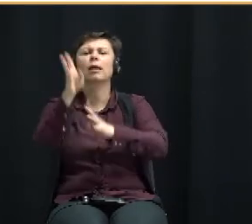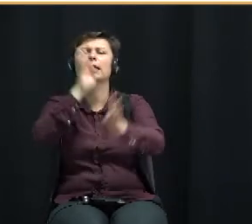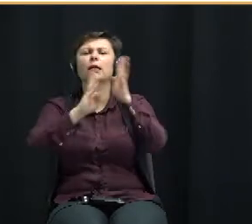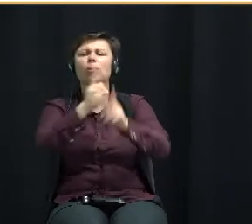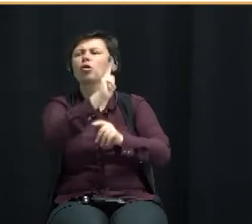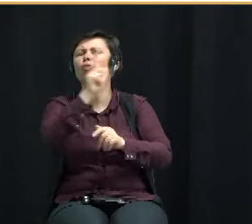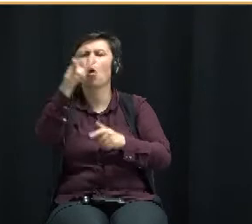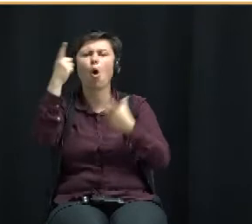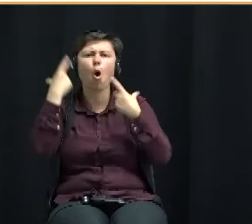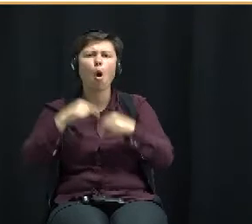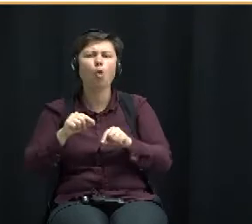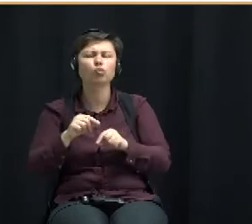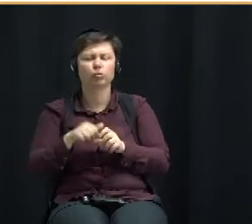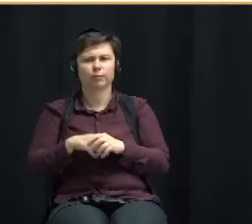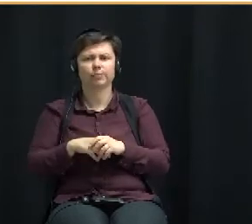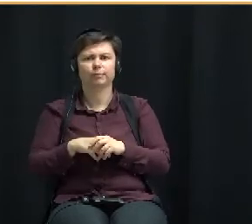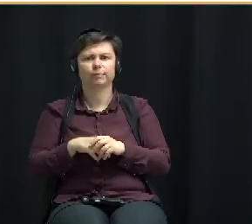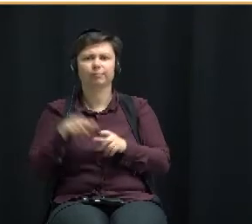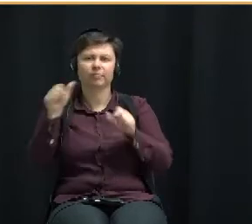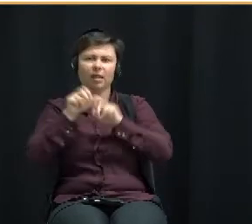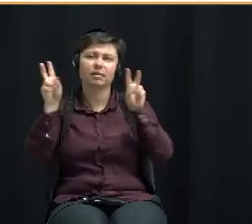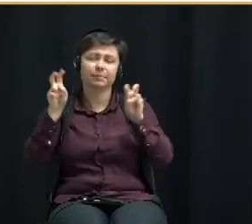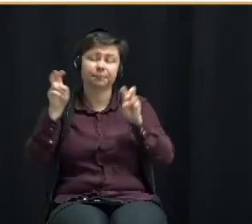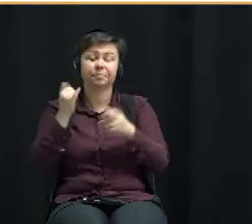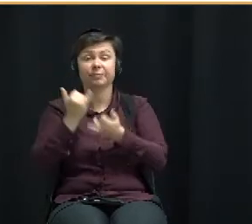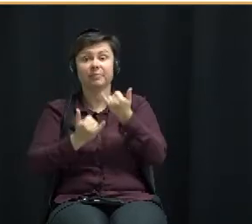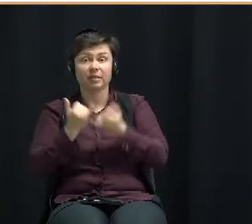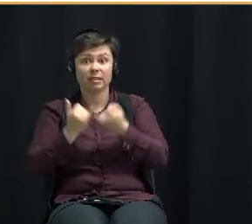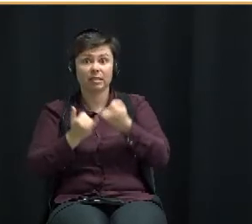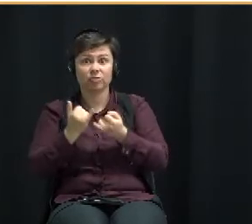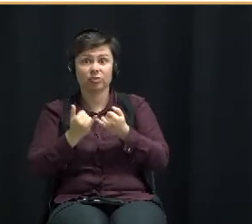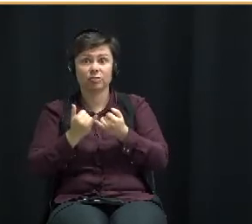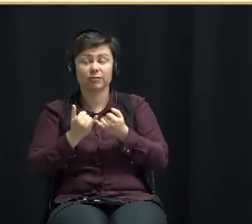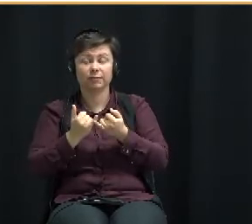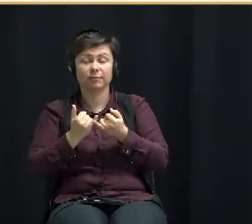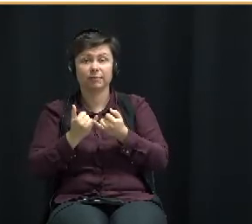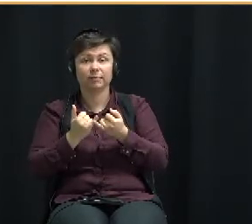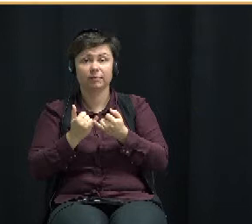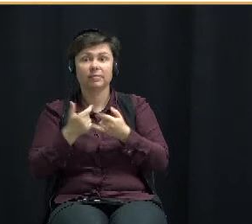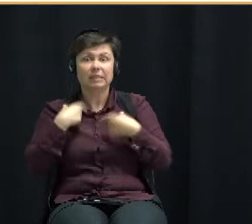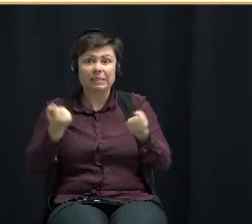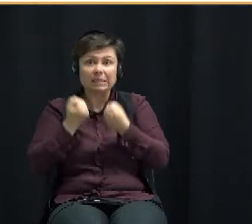edge, then you will also include that able-bodied, young, strong, Caucasian, white male in the middle.